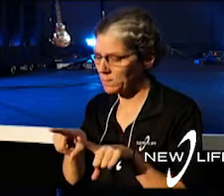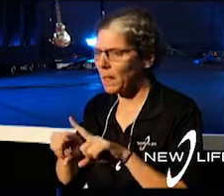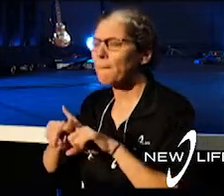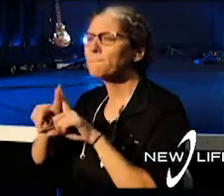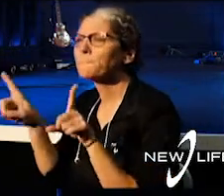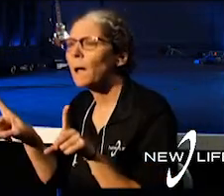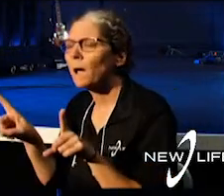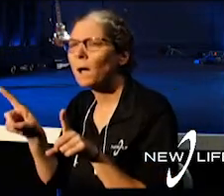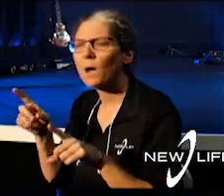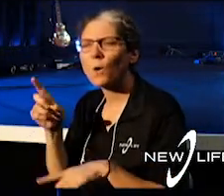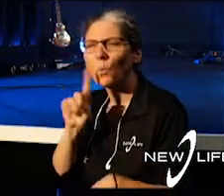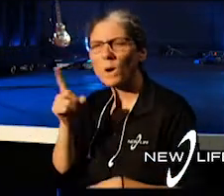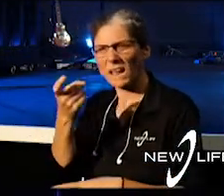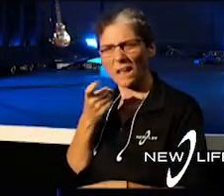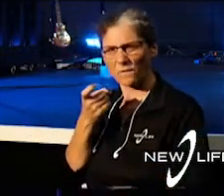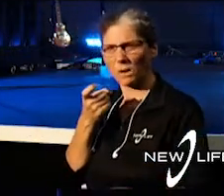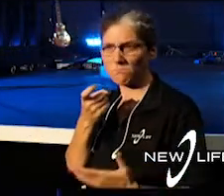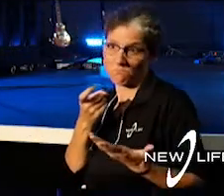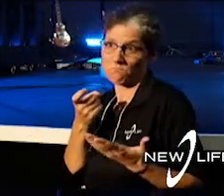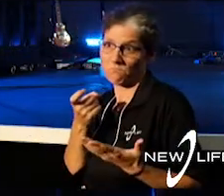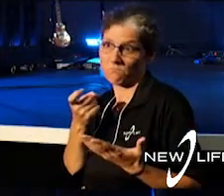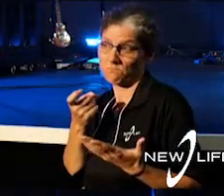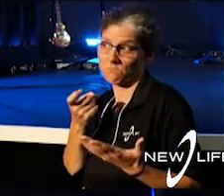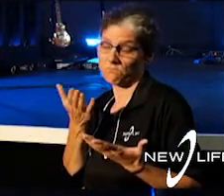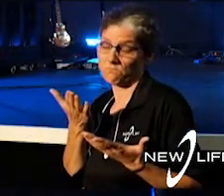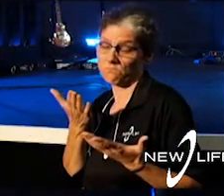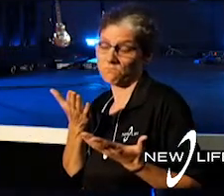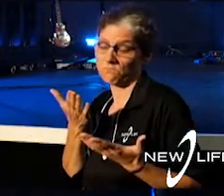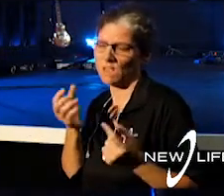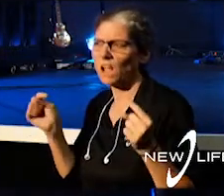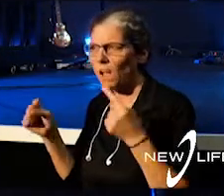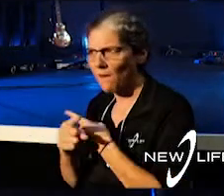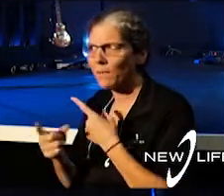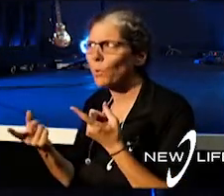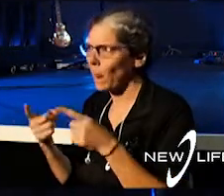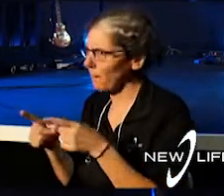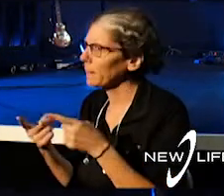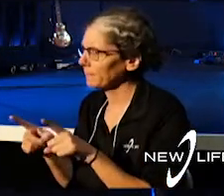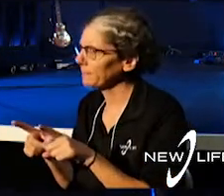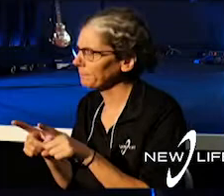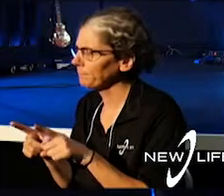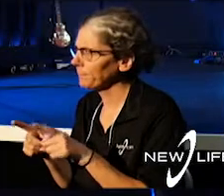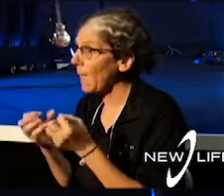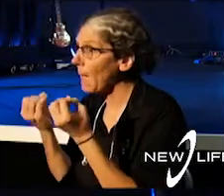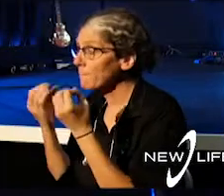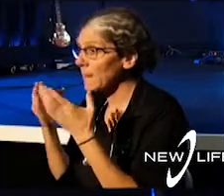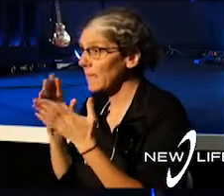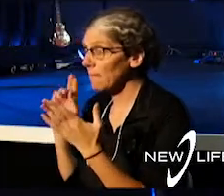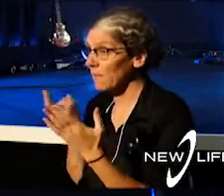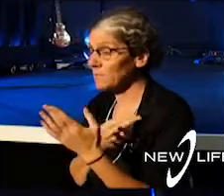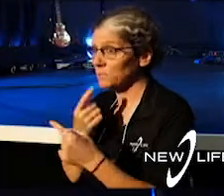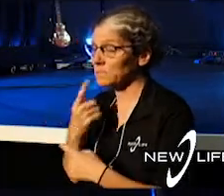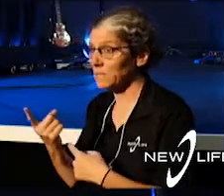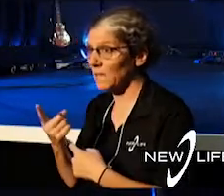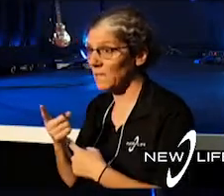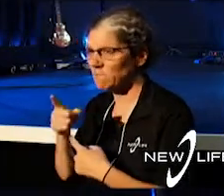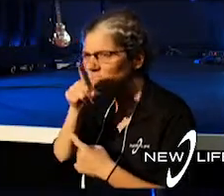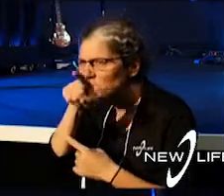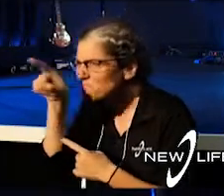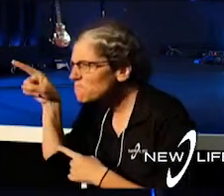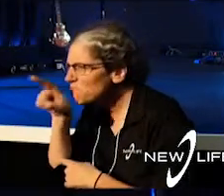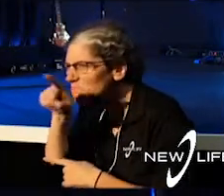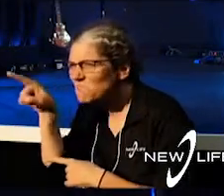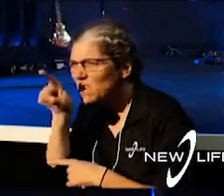different sources of our conflict. My guess is a lot of us would point to other people,